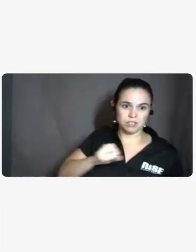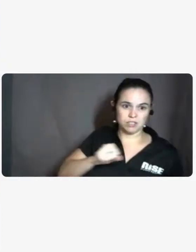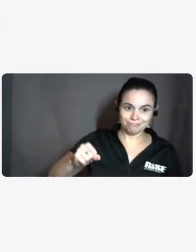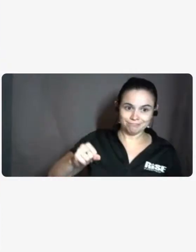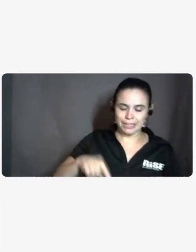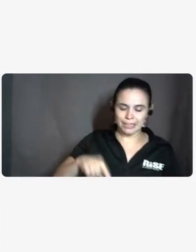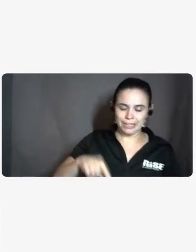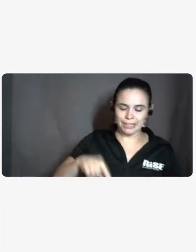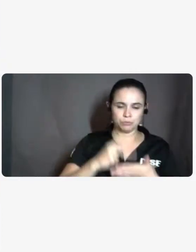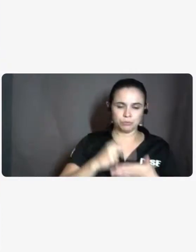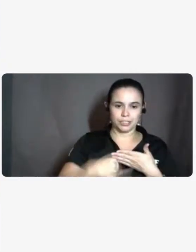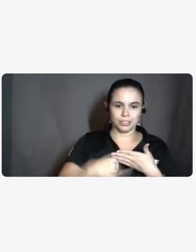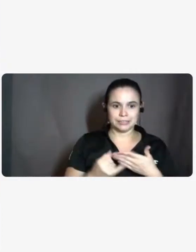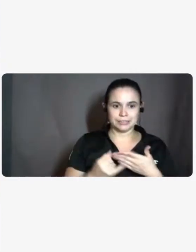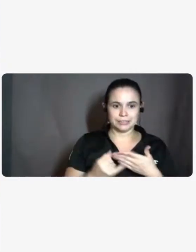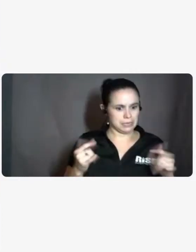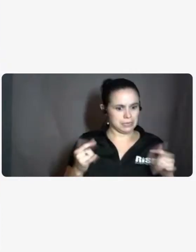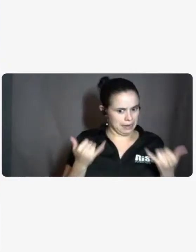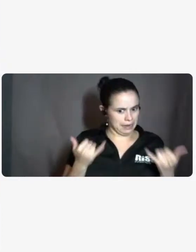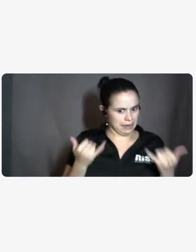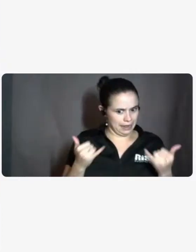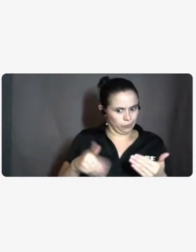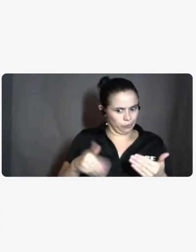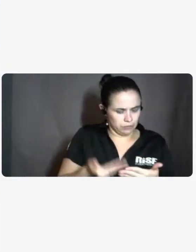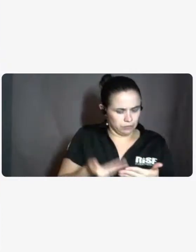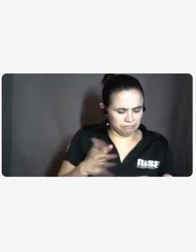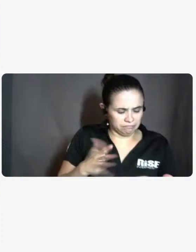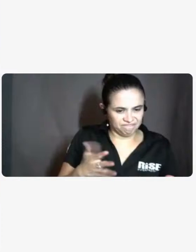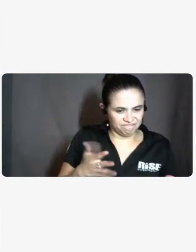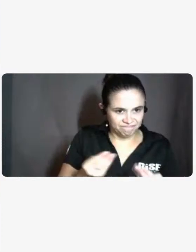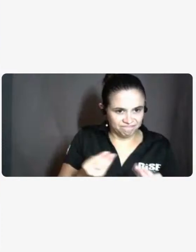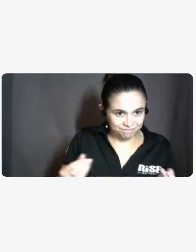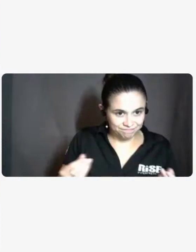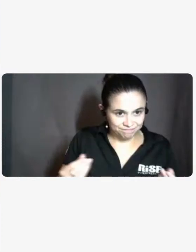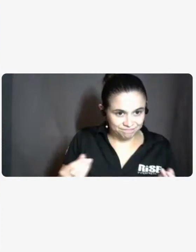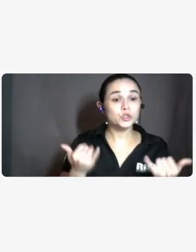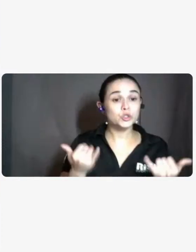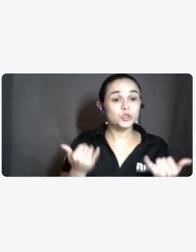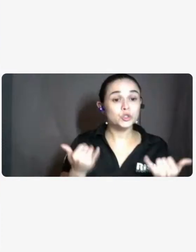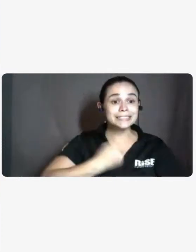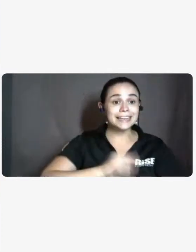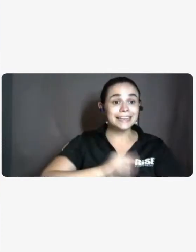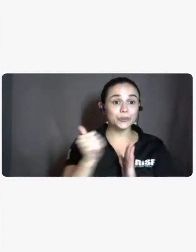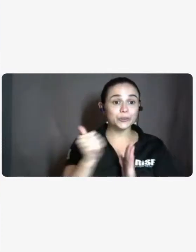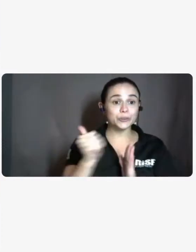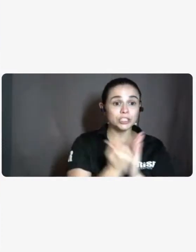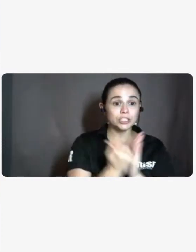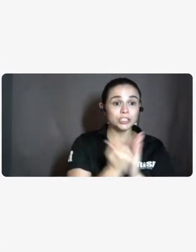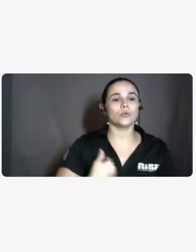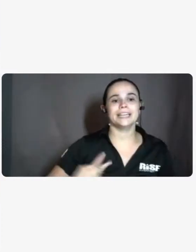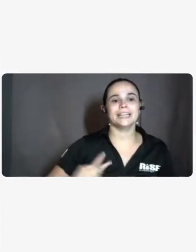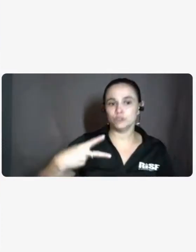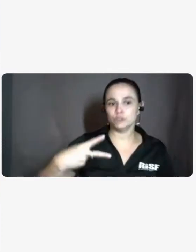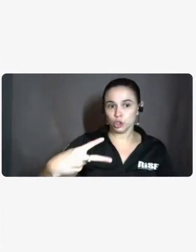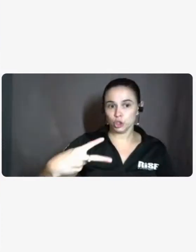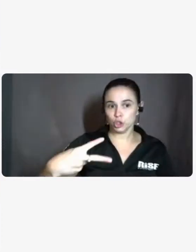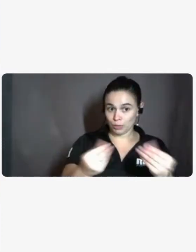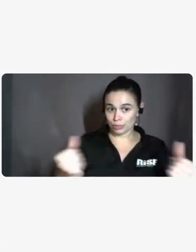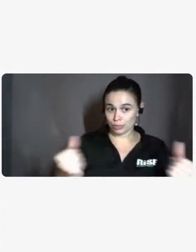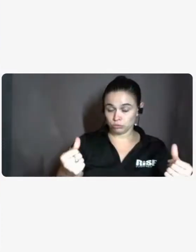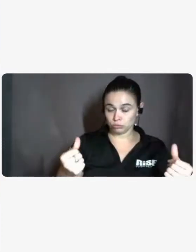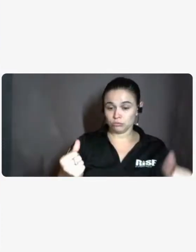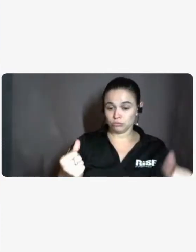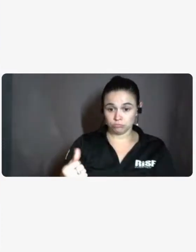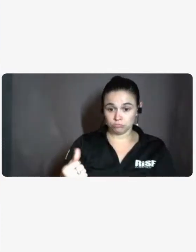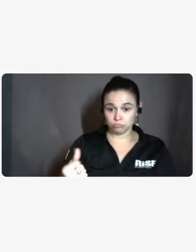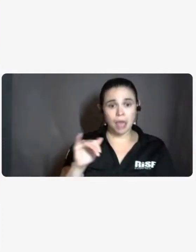So today on your agenda, you have two resolutions, which is part of the culmination of the